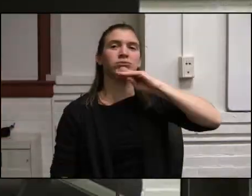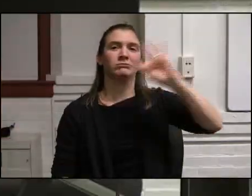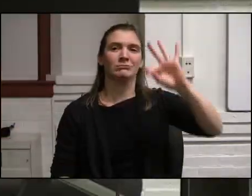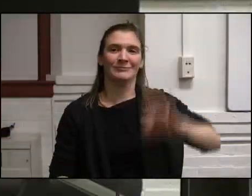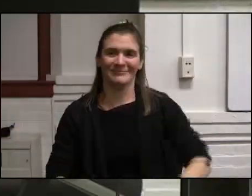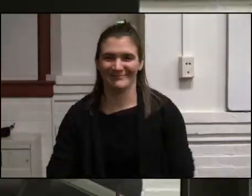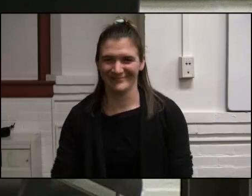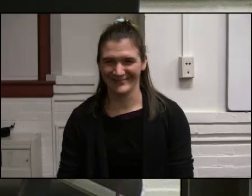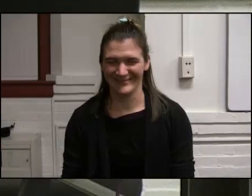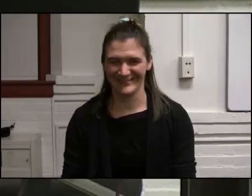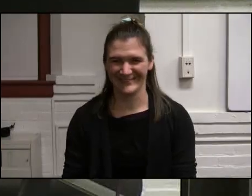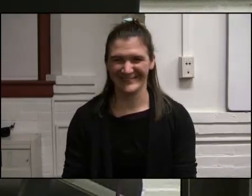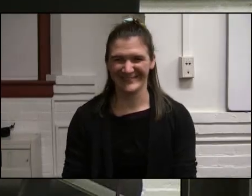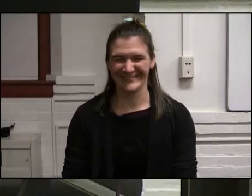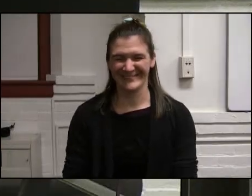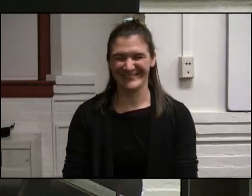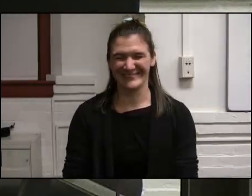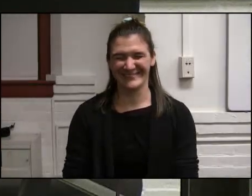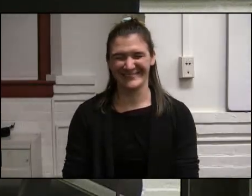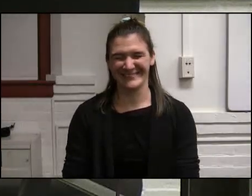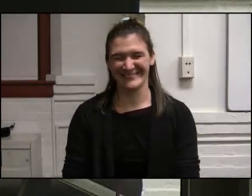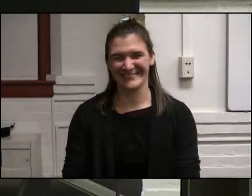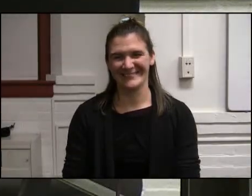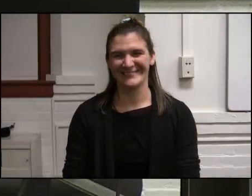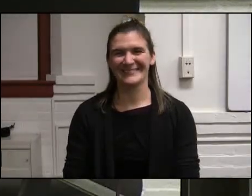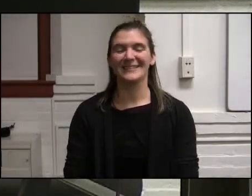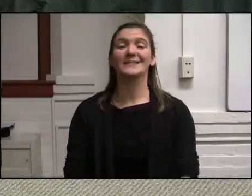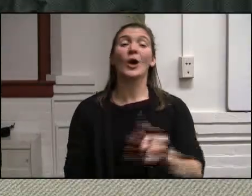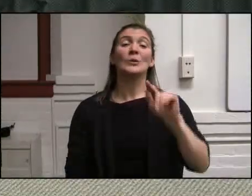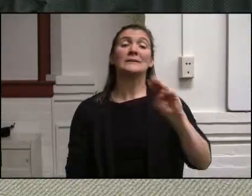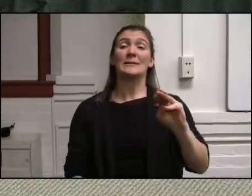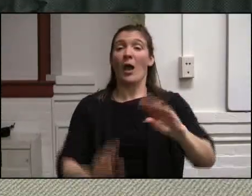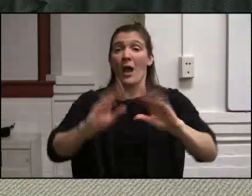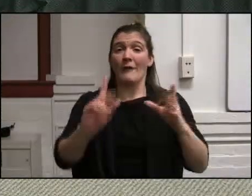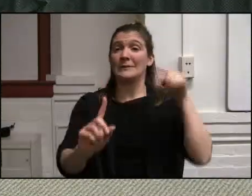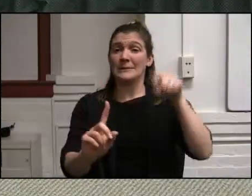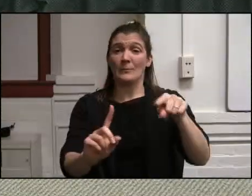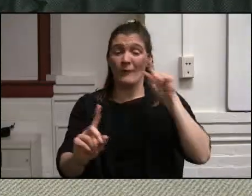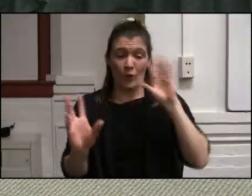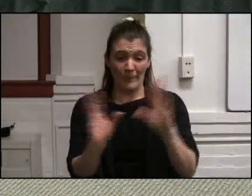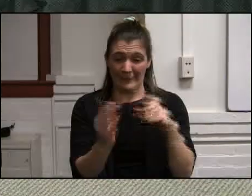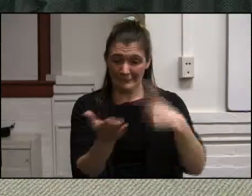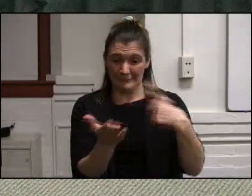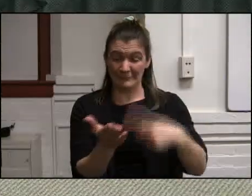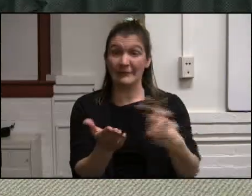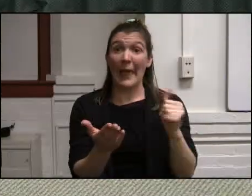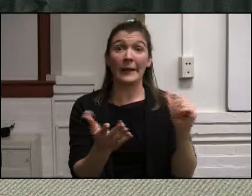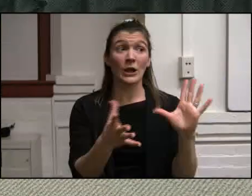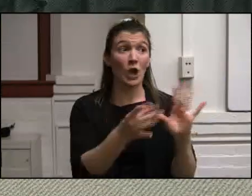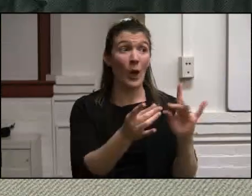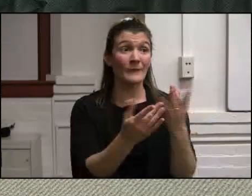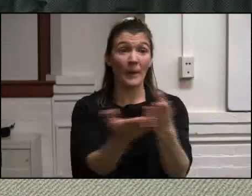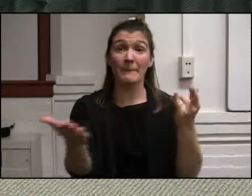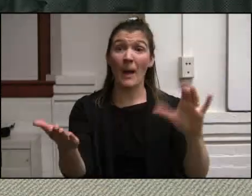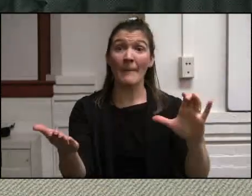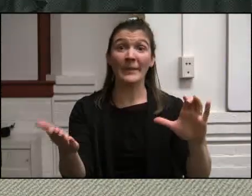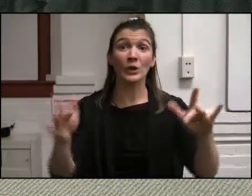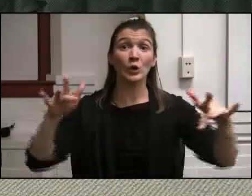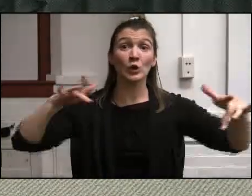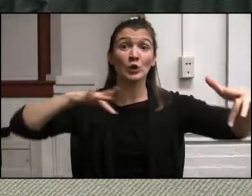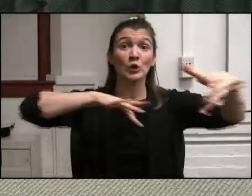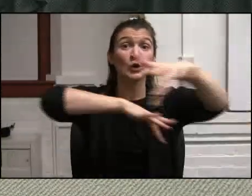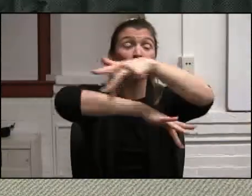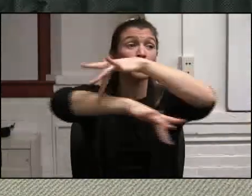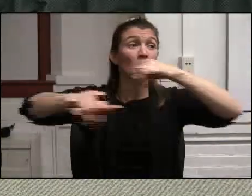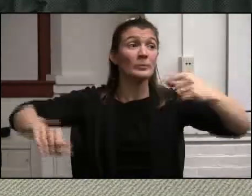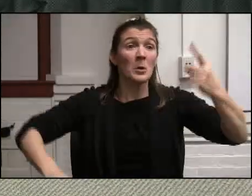I'm Very nice. Well, the purpose of this obviously is to take any comments from the public, but it looks